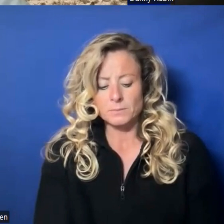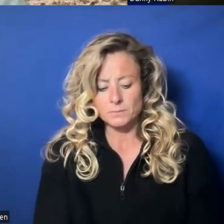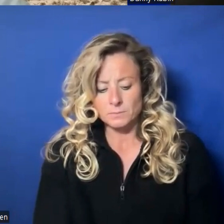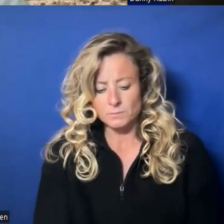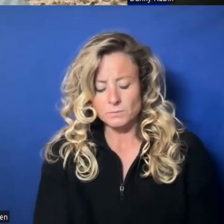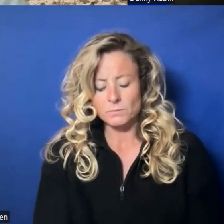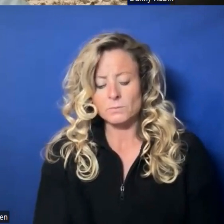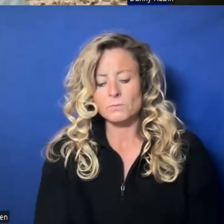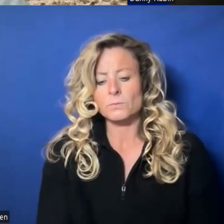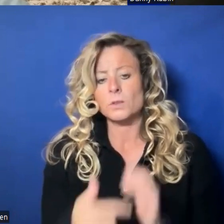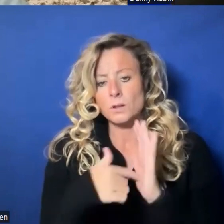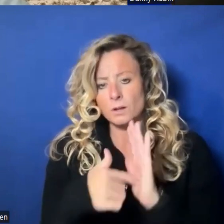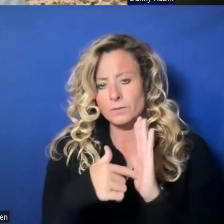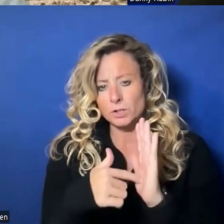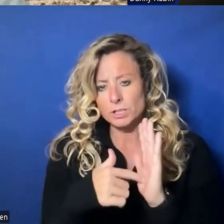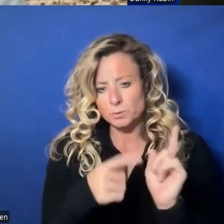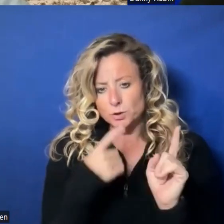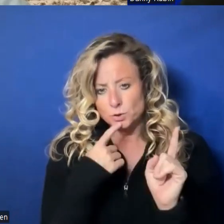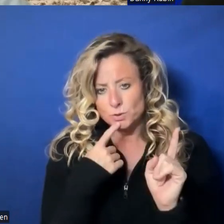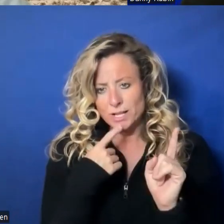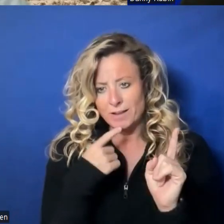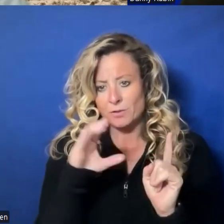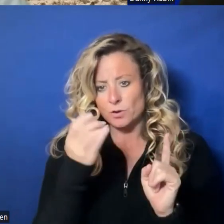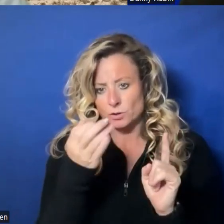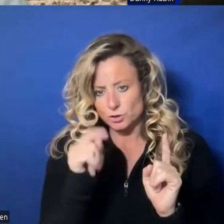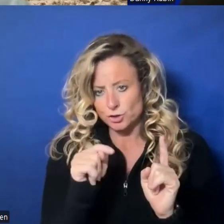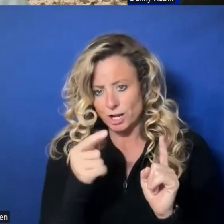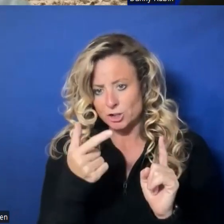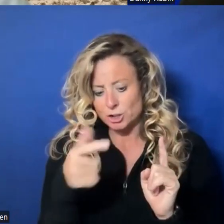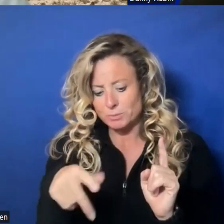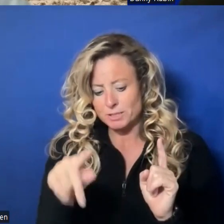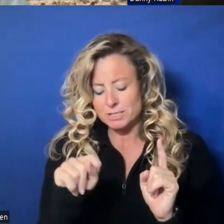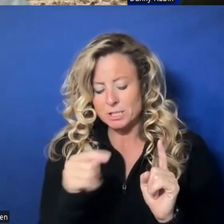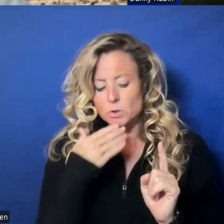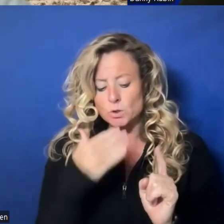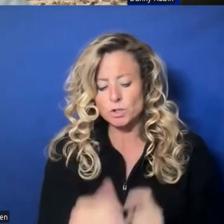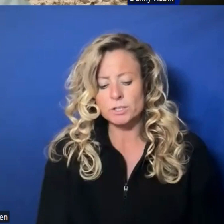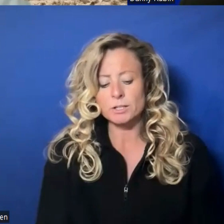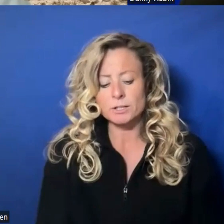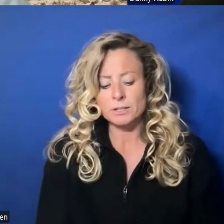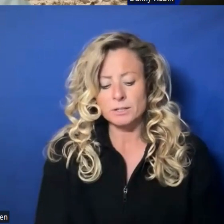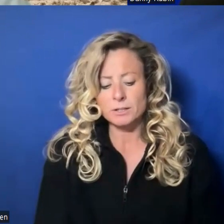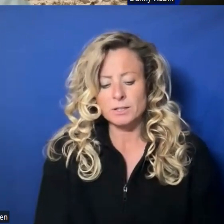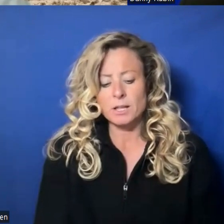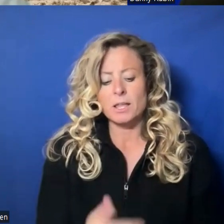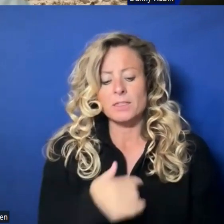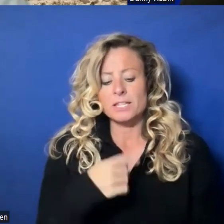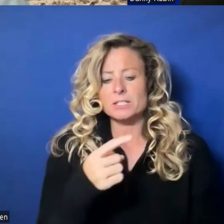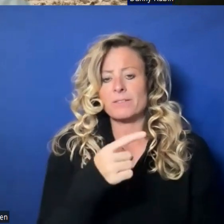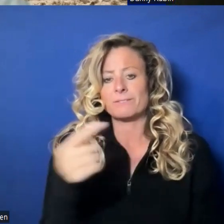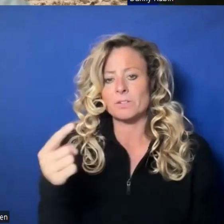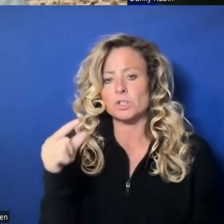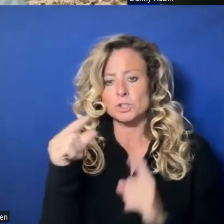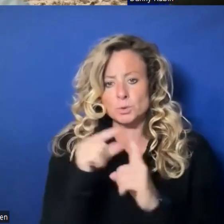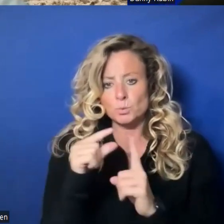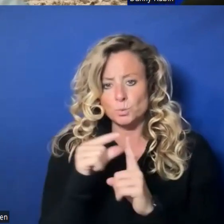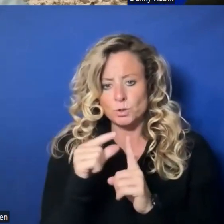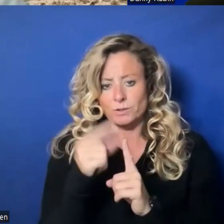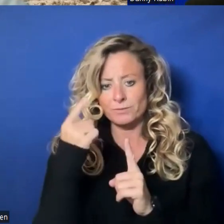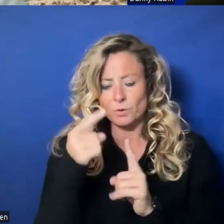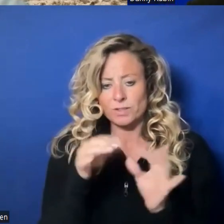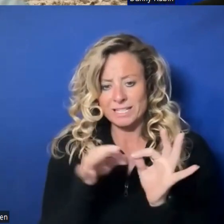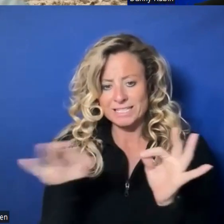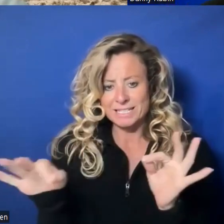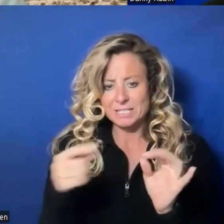you say to ChatGPT, good. This is the first word, the very first word in your conversation